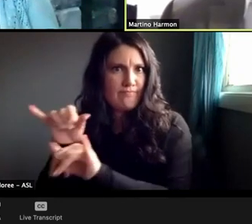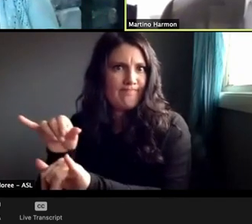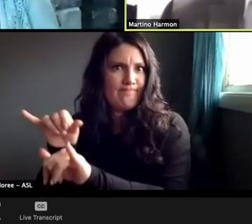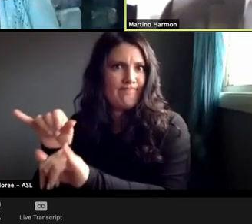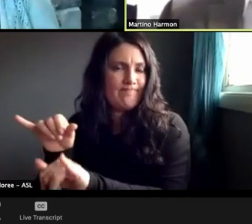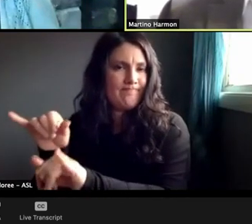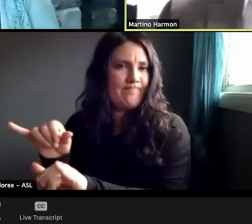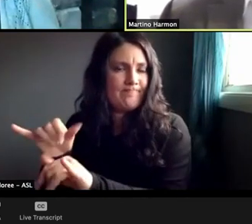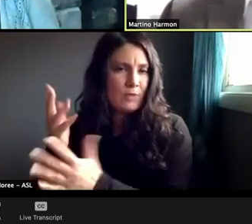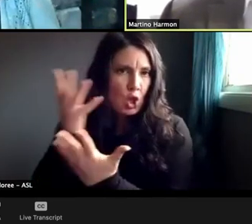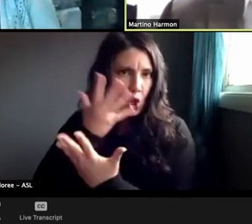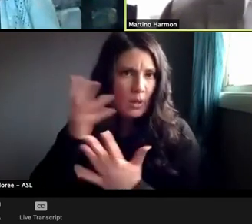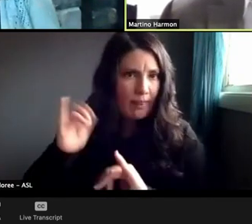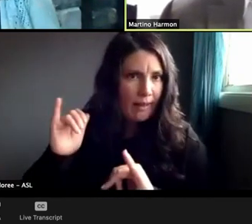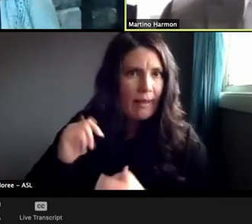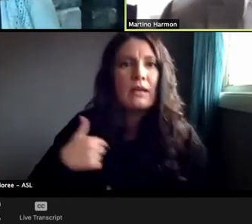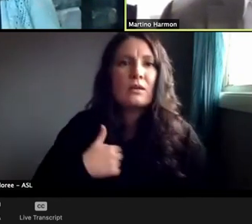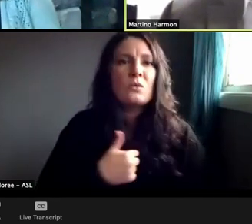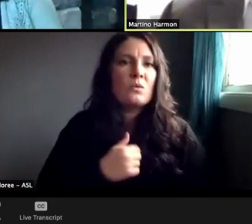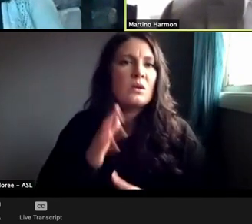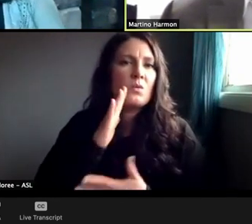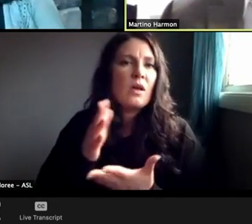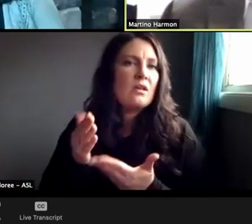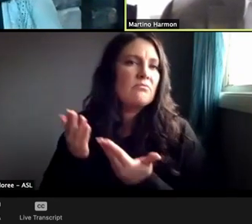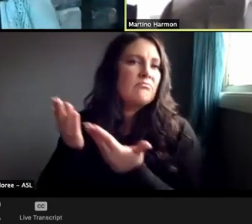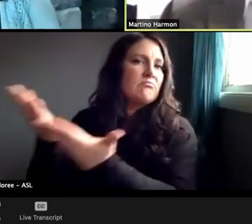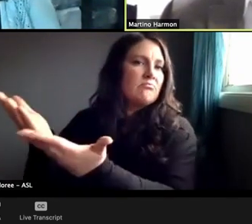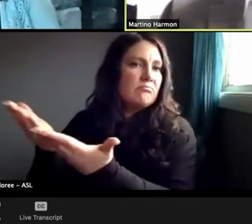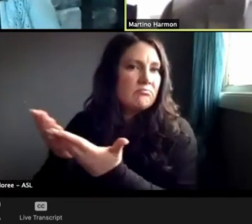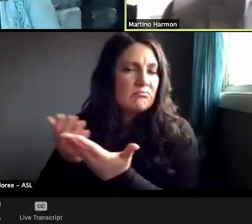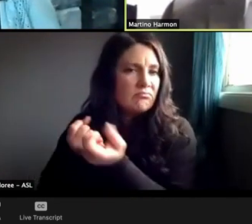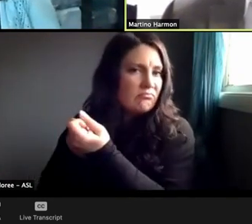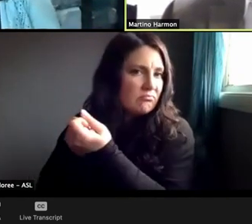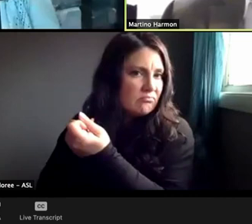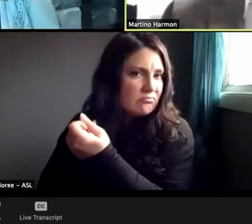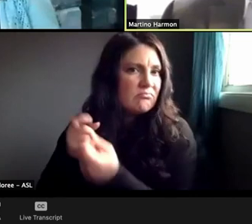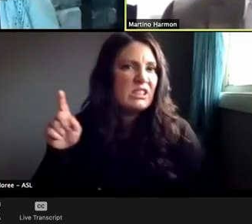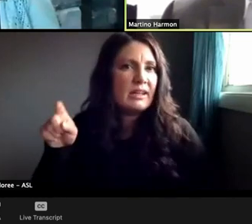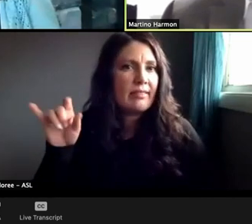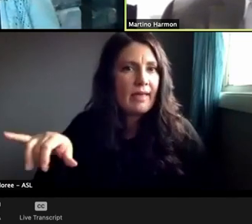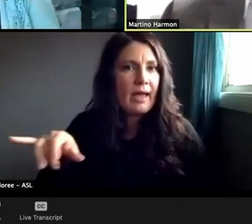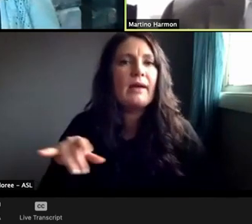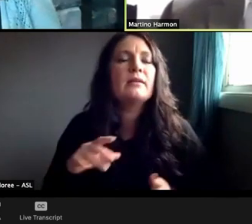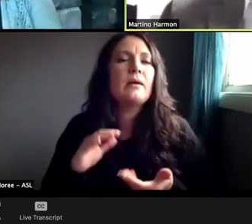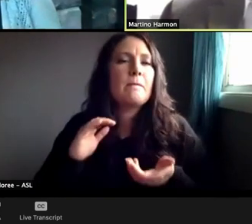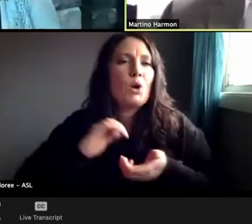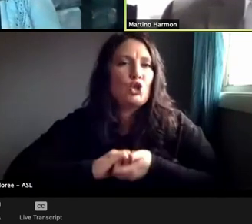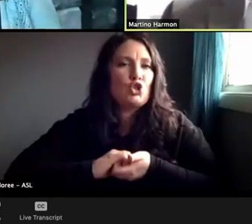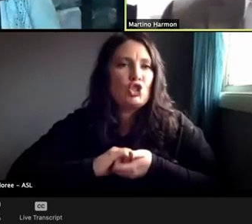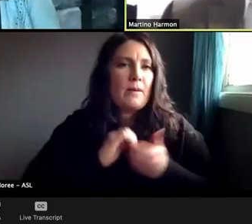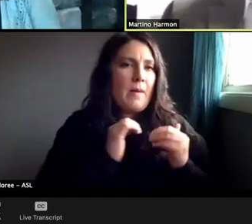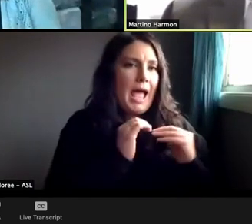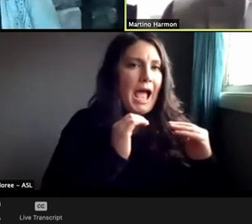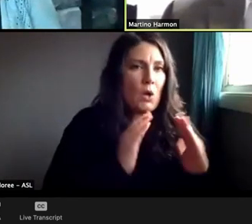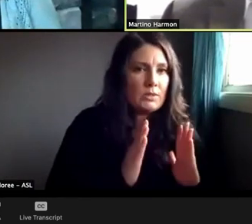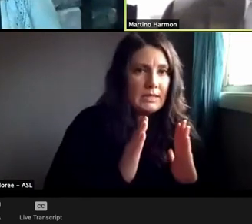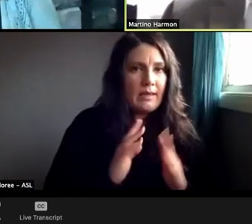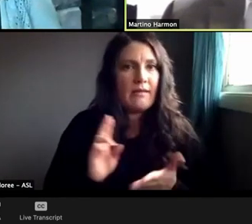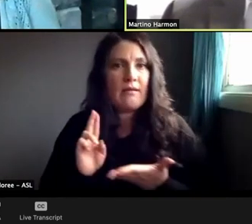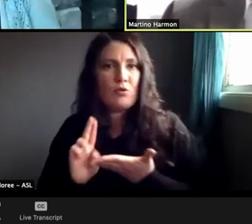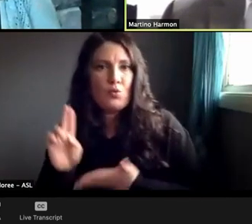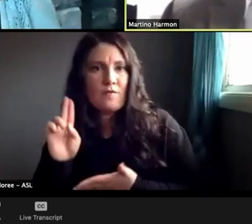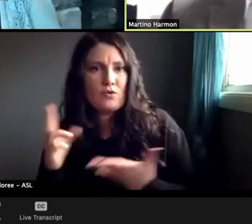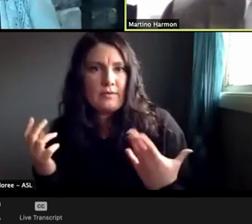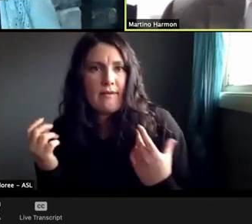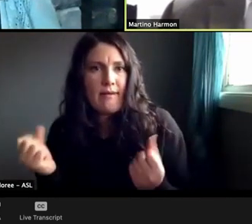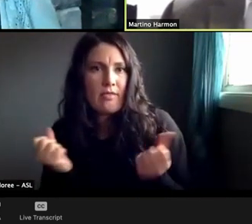and have that service available for students that need that. And that's a partnership between housing and university health